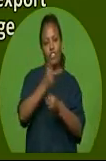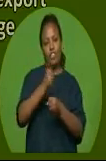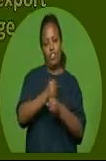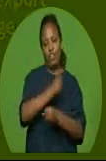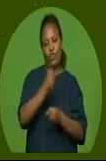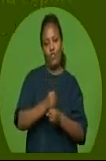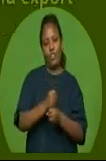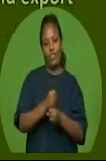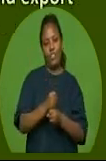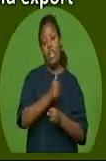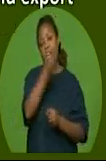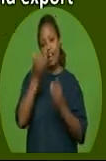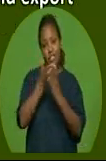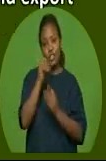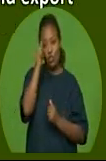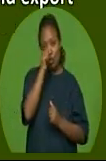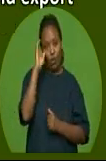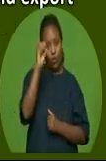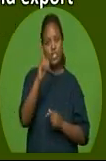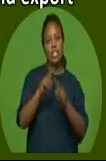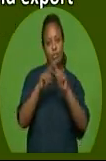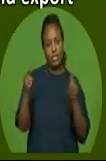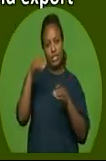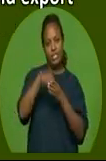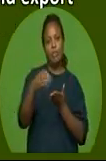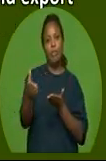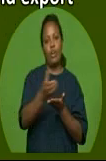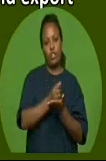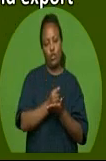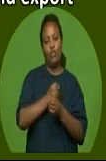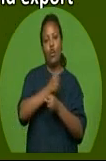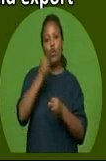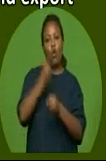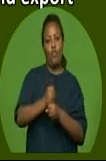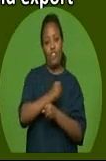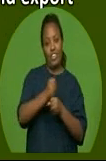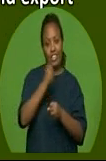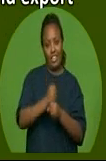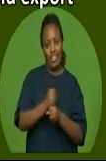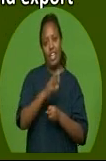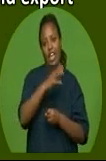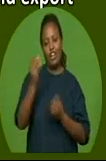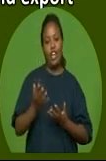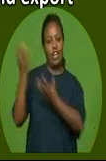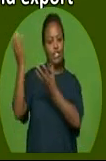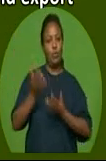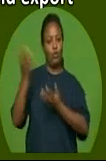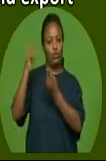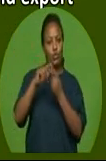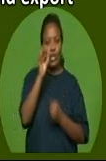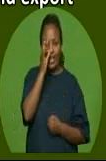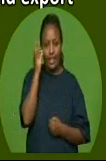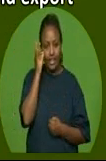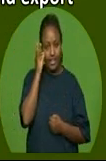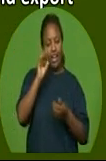coffee. On the other hand, Ethiopia would specialize in the production of coffee and